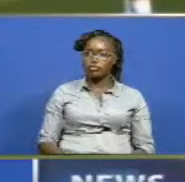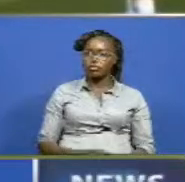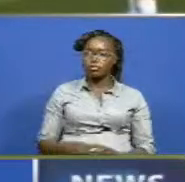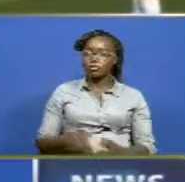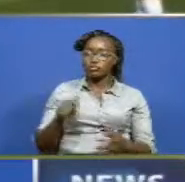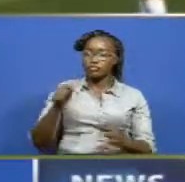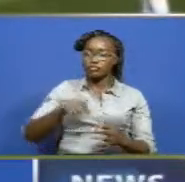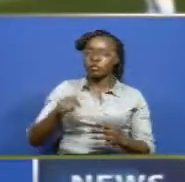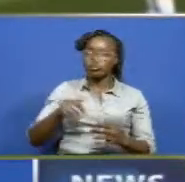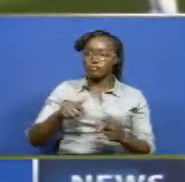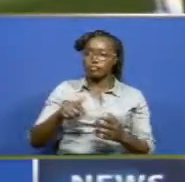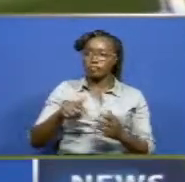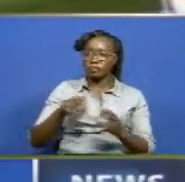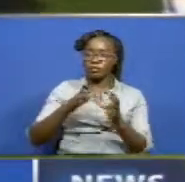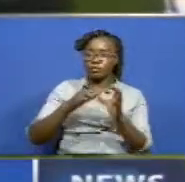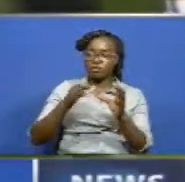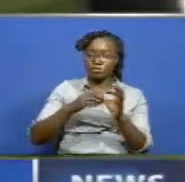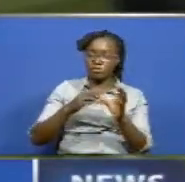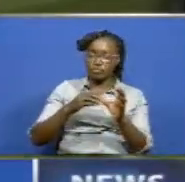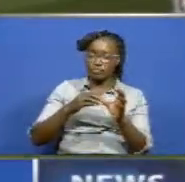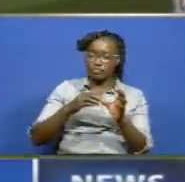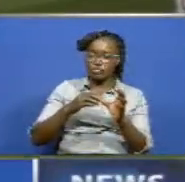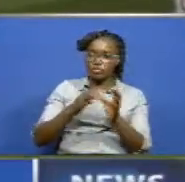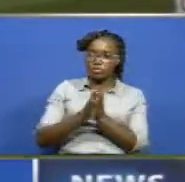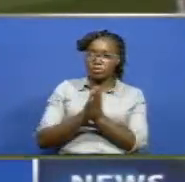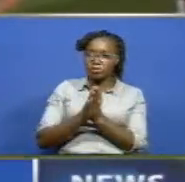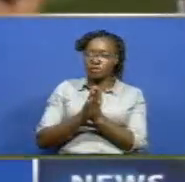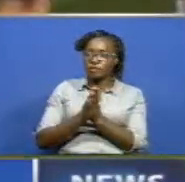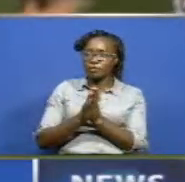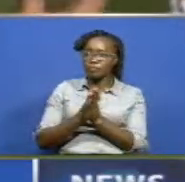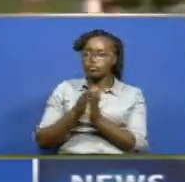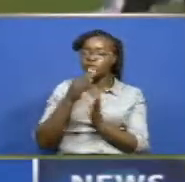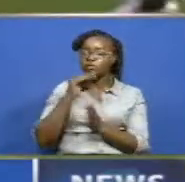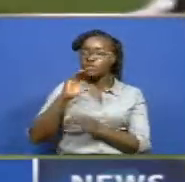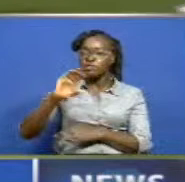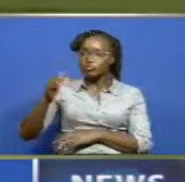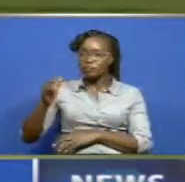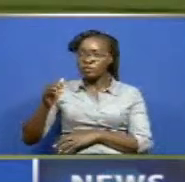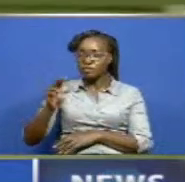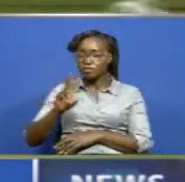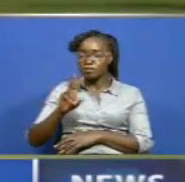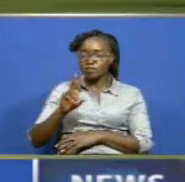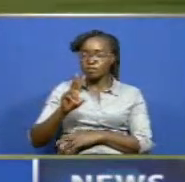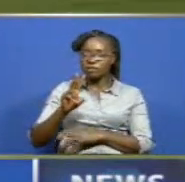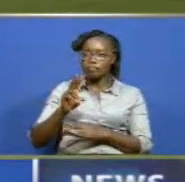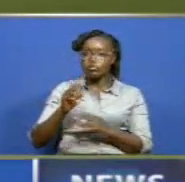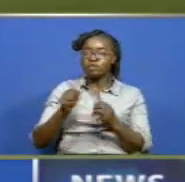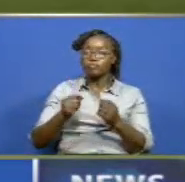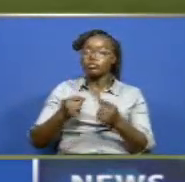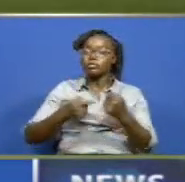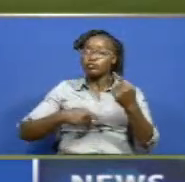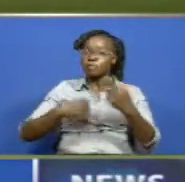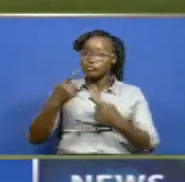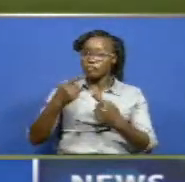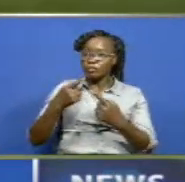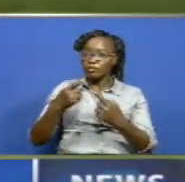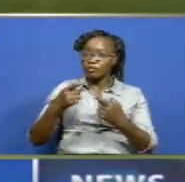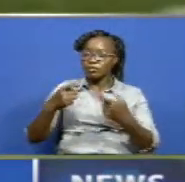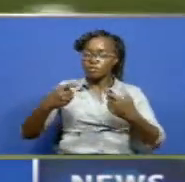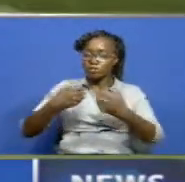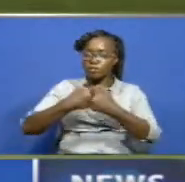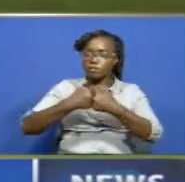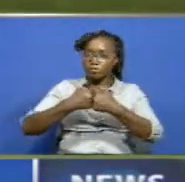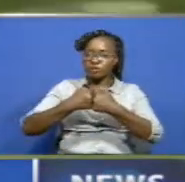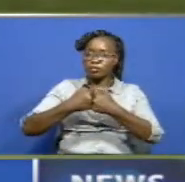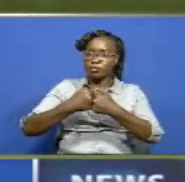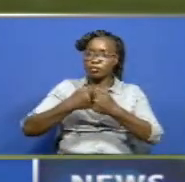crown will be dimmed for one of Paris Saint-Germain or Manchester City as the two continental giants lock horns at the first leg of their